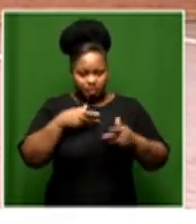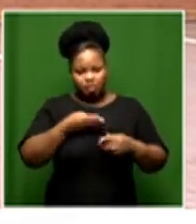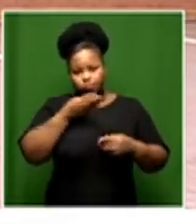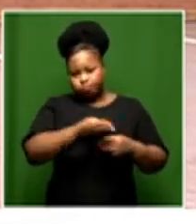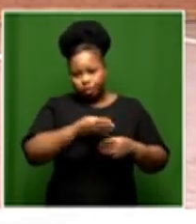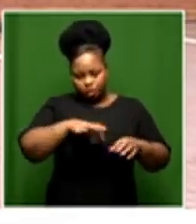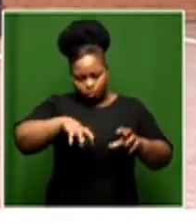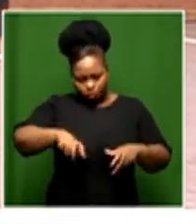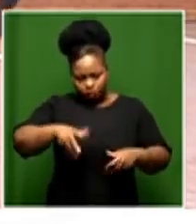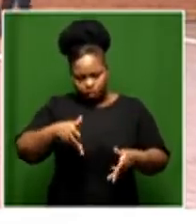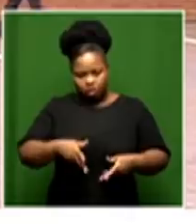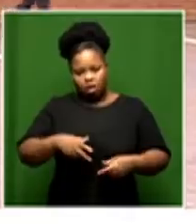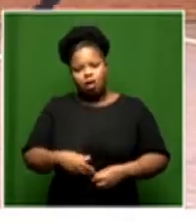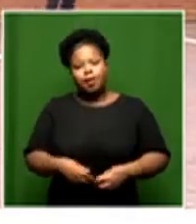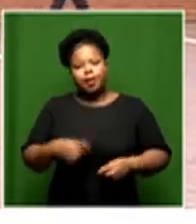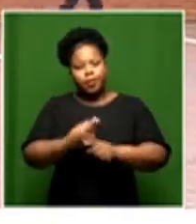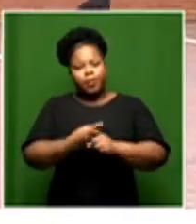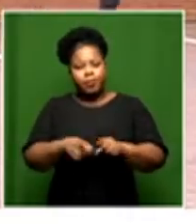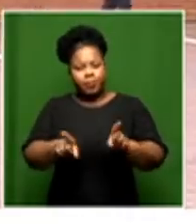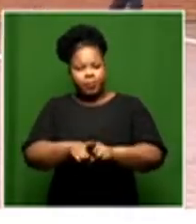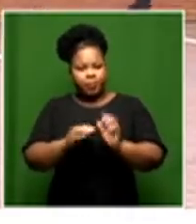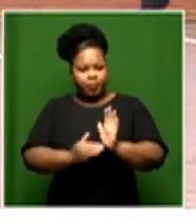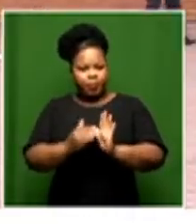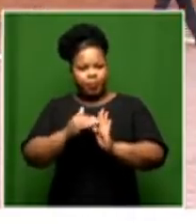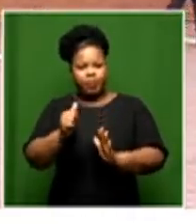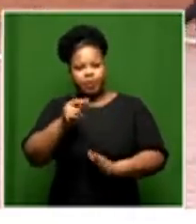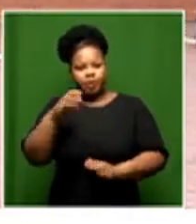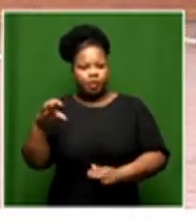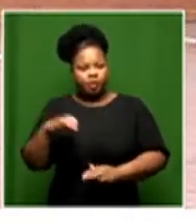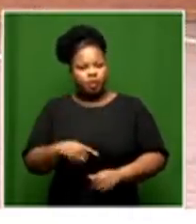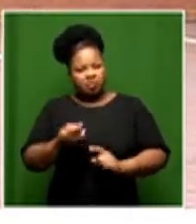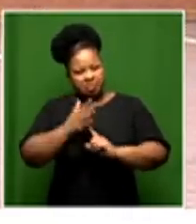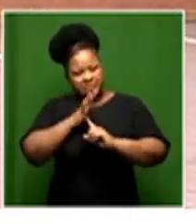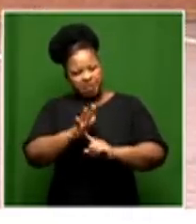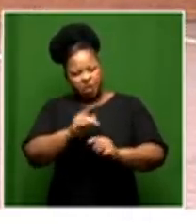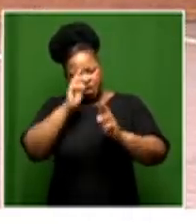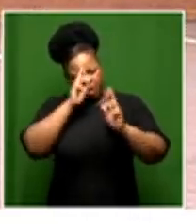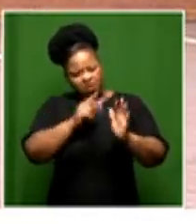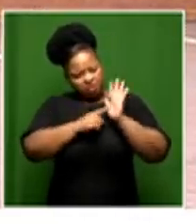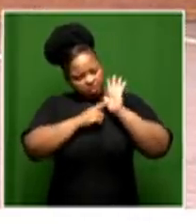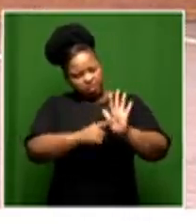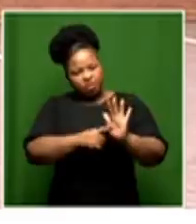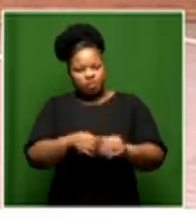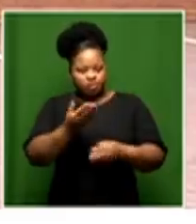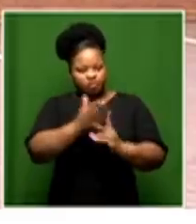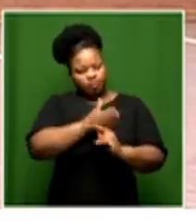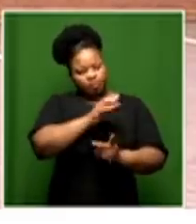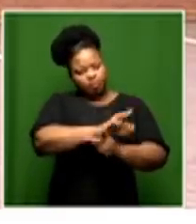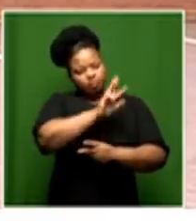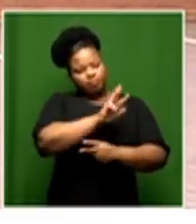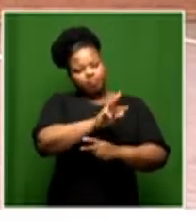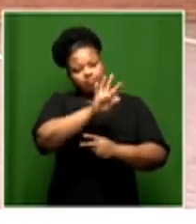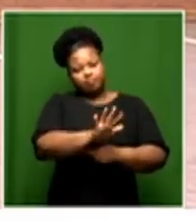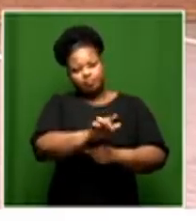in this province, and he worked himself up to being the ANC's voice and face between